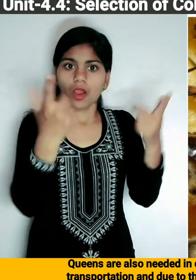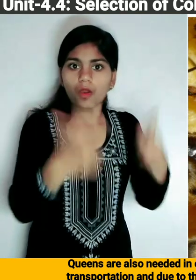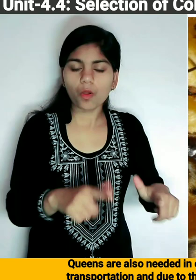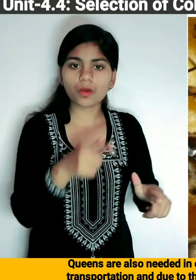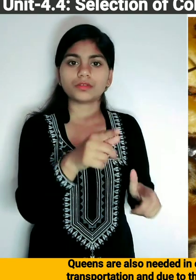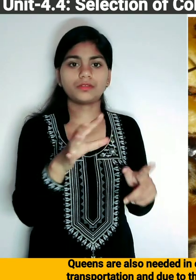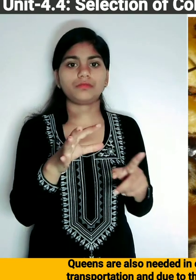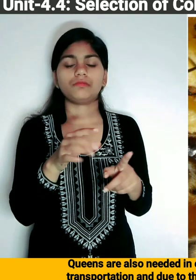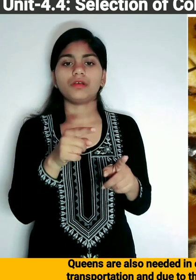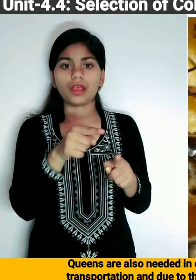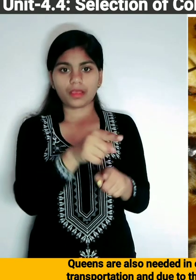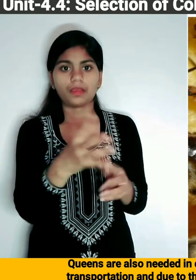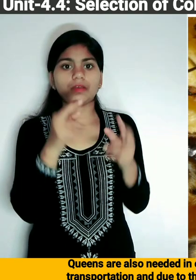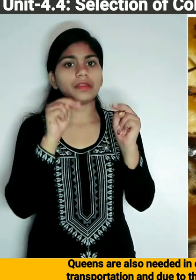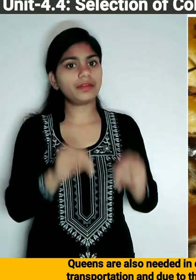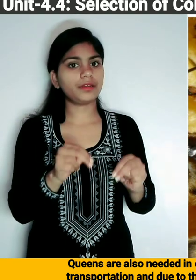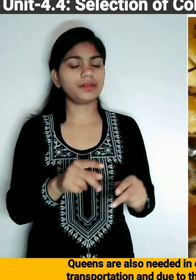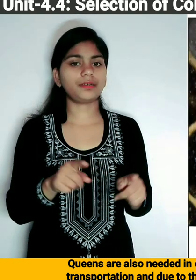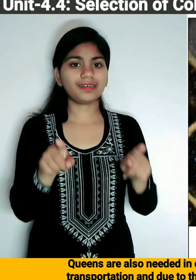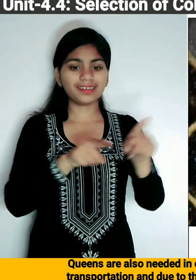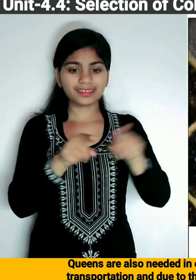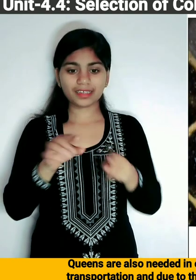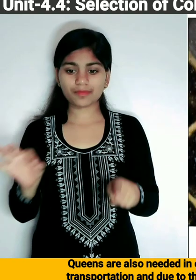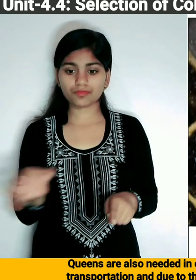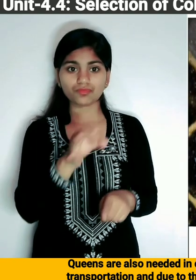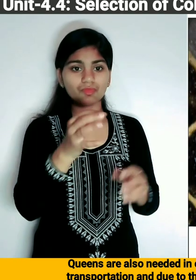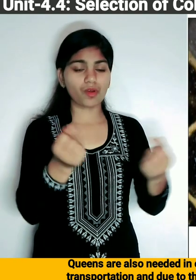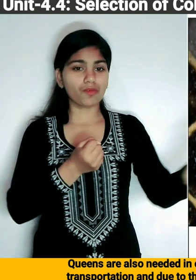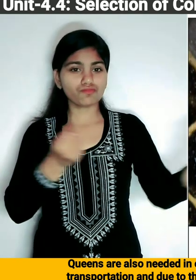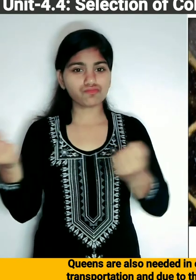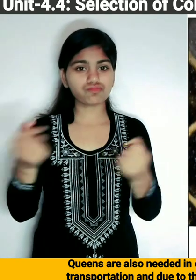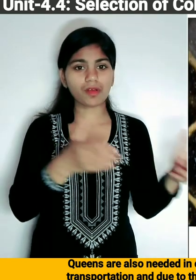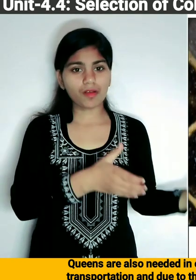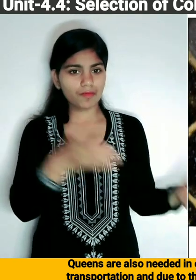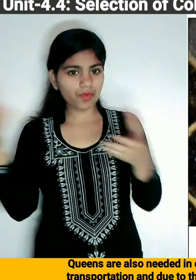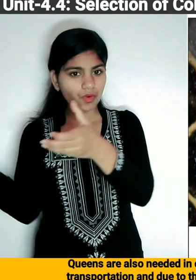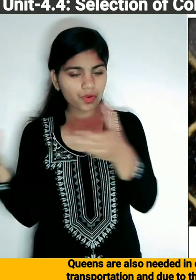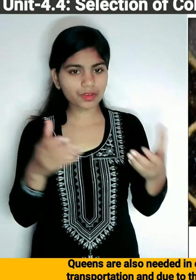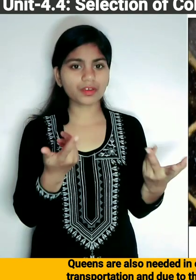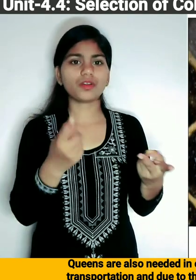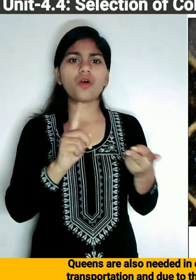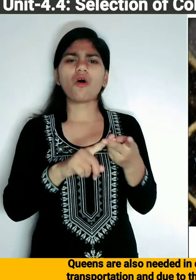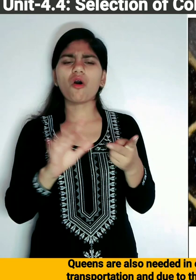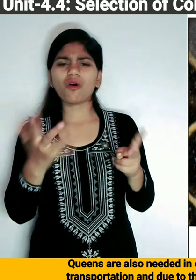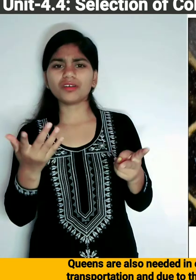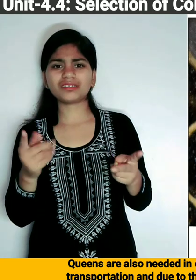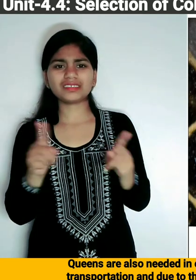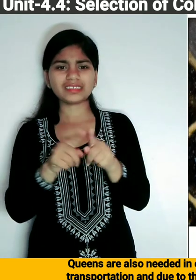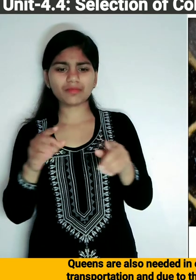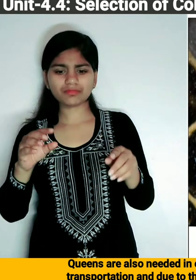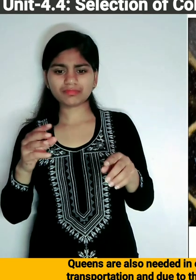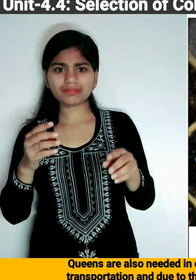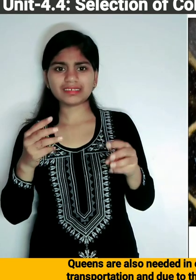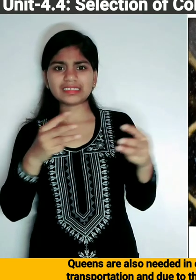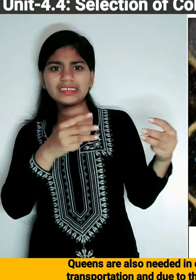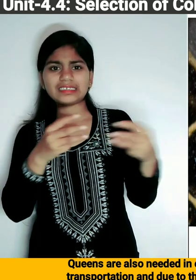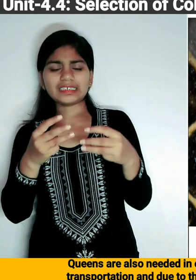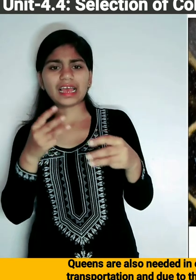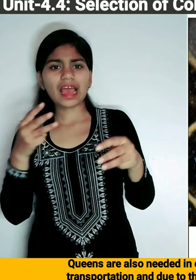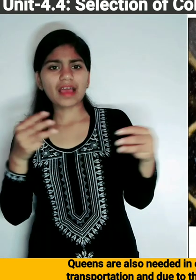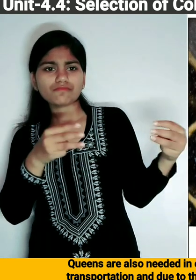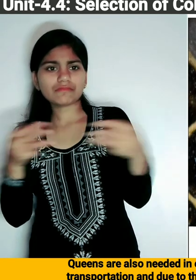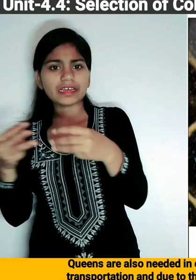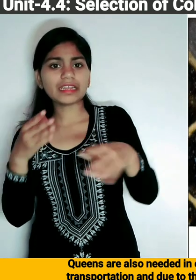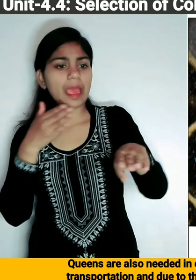bee enemies. Fast multiplication of honeybee colonies is needed